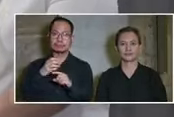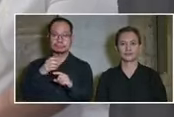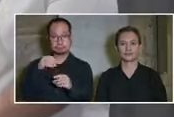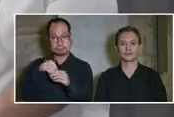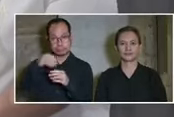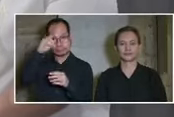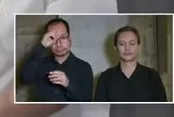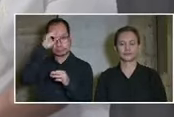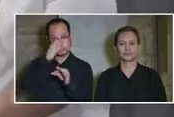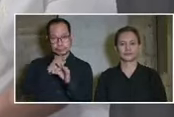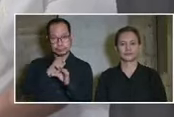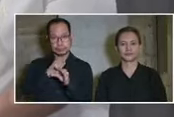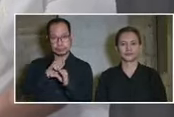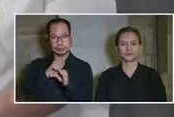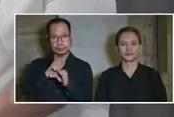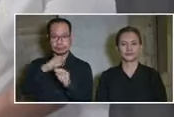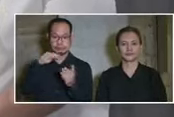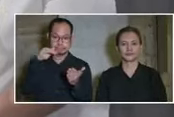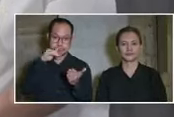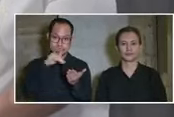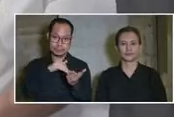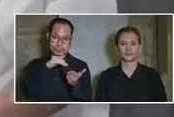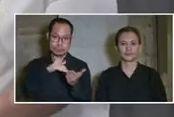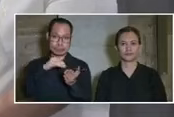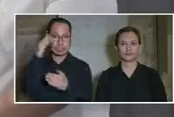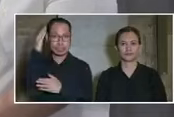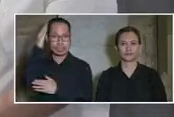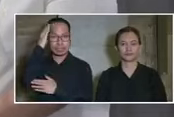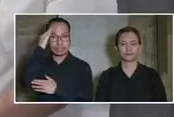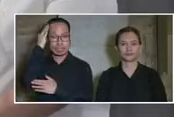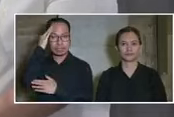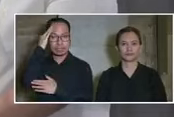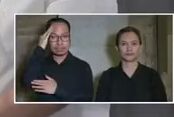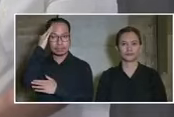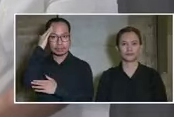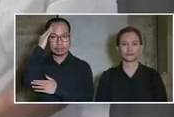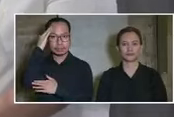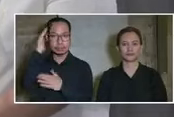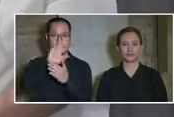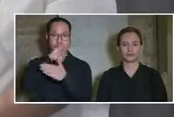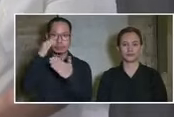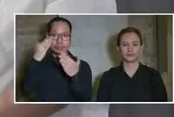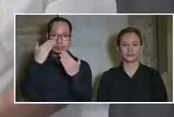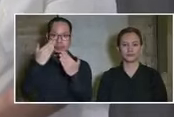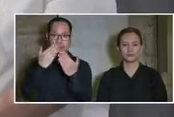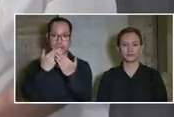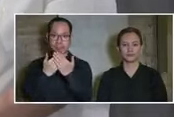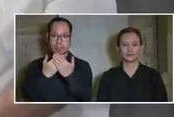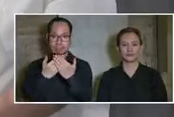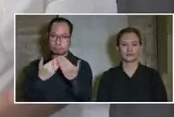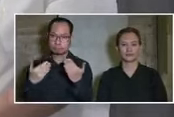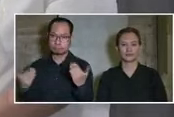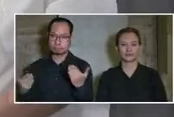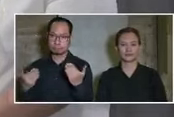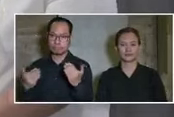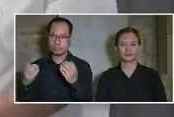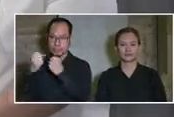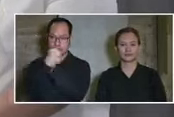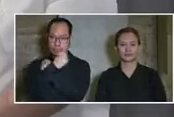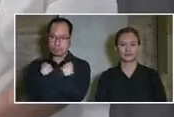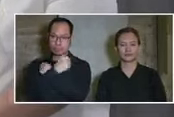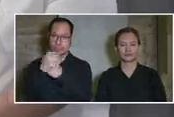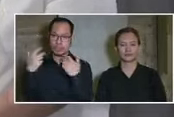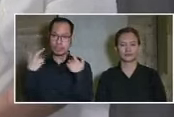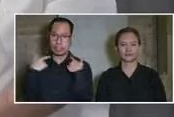faith, discourse, knowledge, all earnestness, and in the love